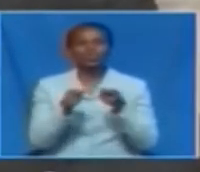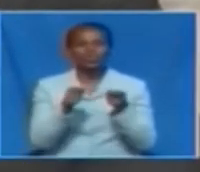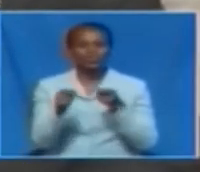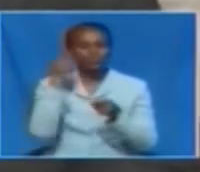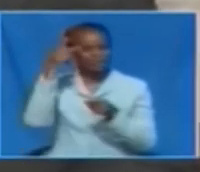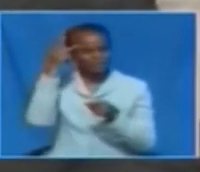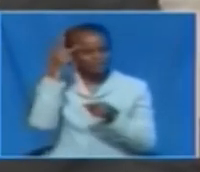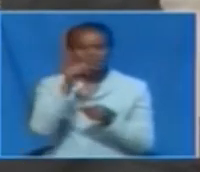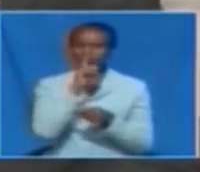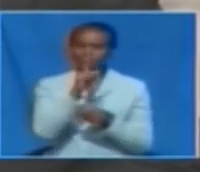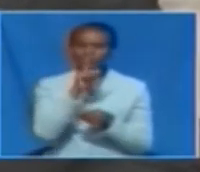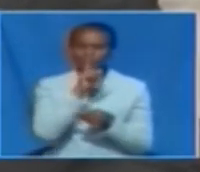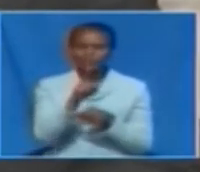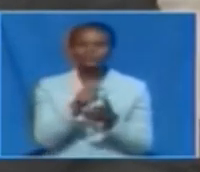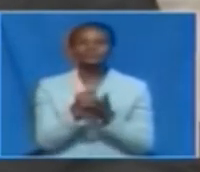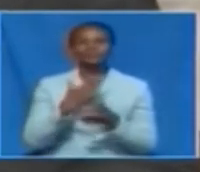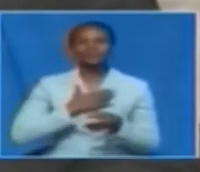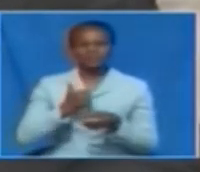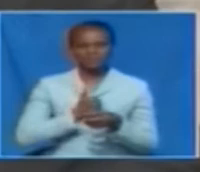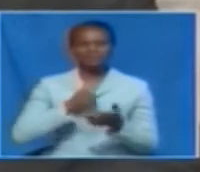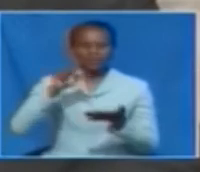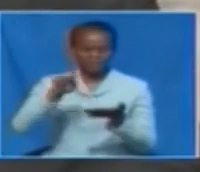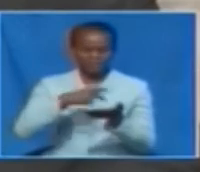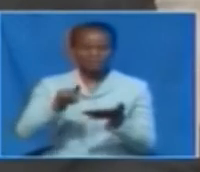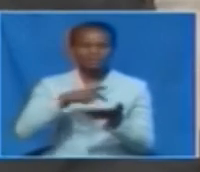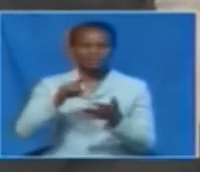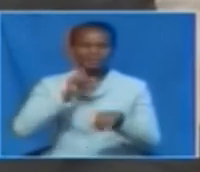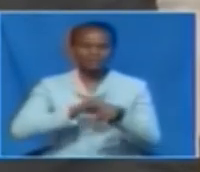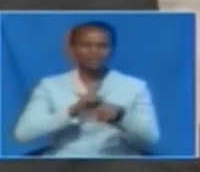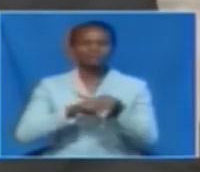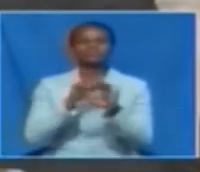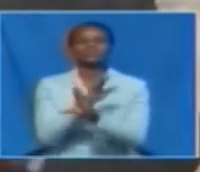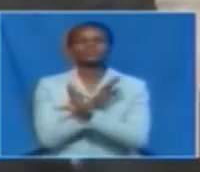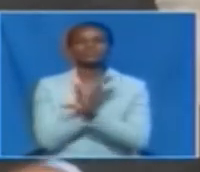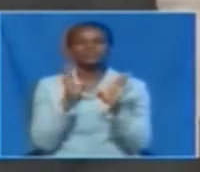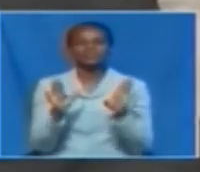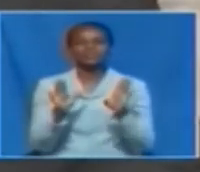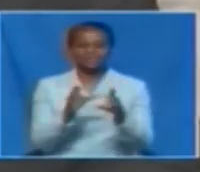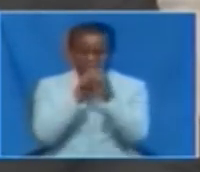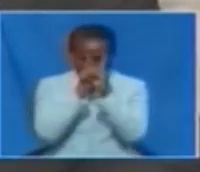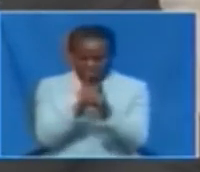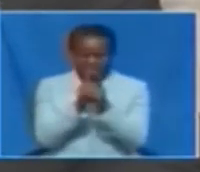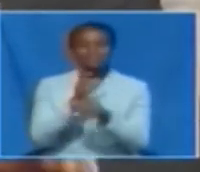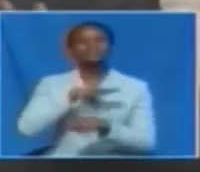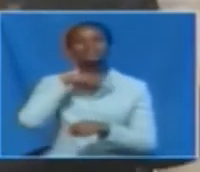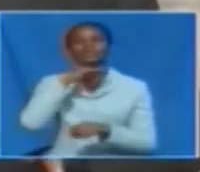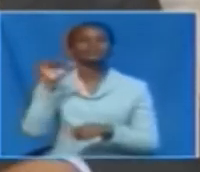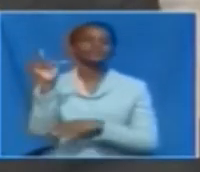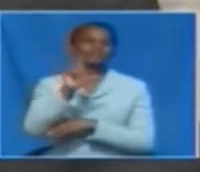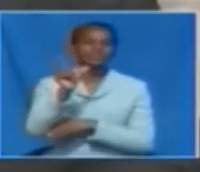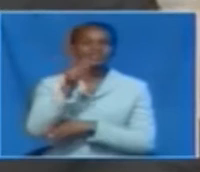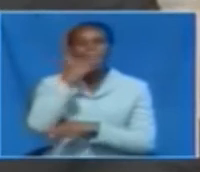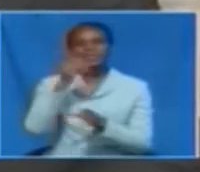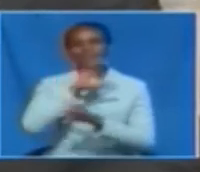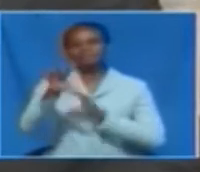is true. I took this party at a time when you Zambians had decided that enough of MMD. You wanted it in the dustbin